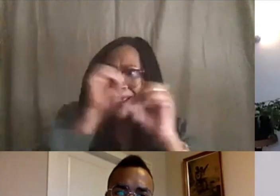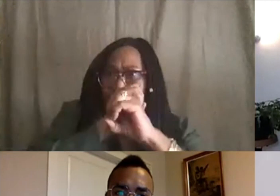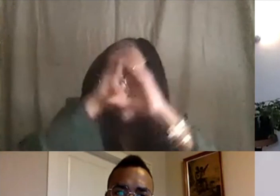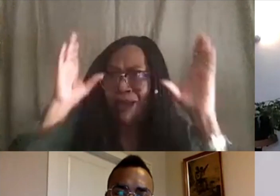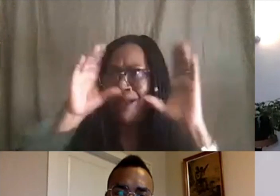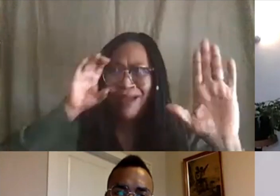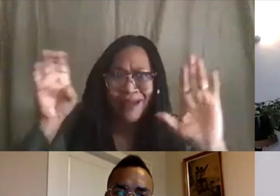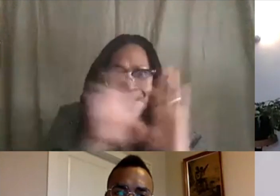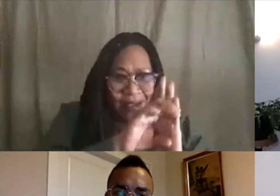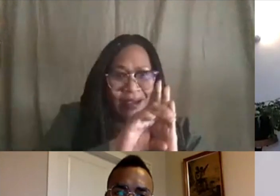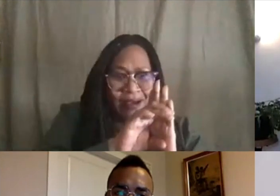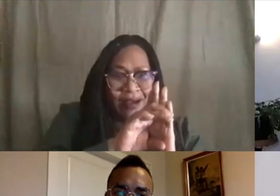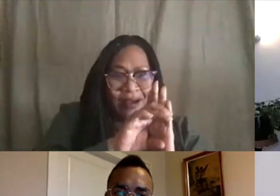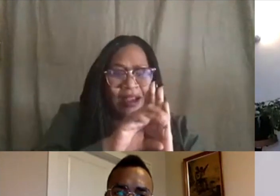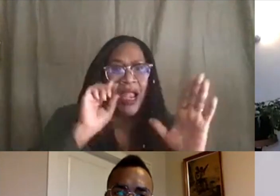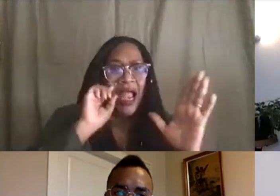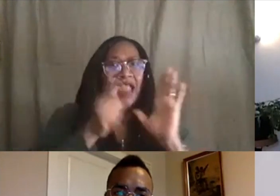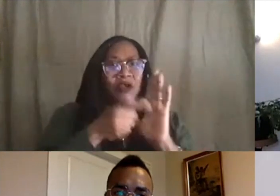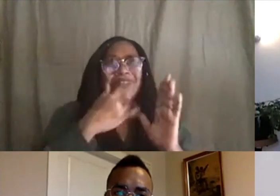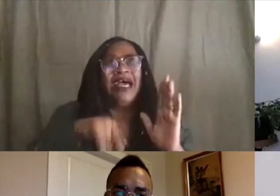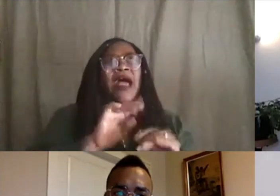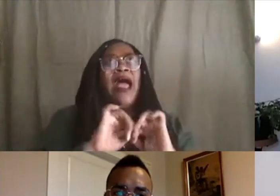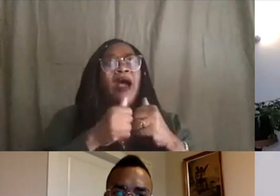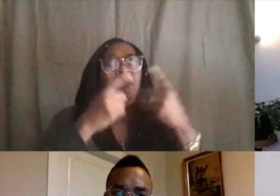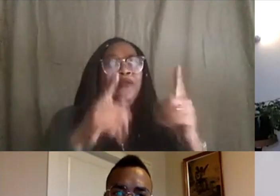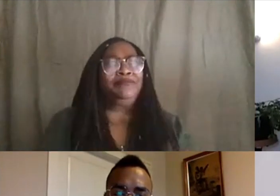I saw the Howard Pendel's new